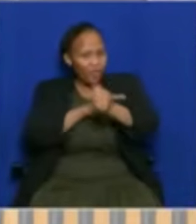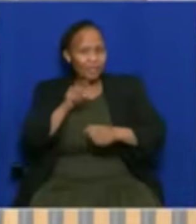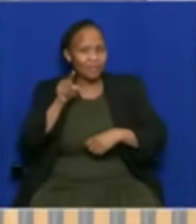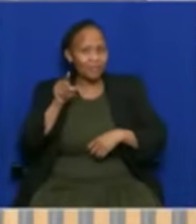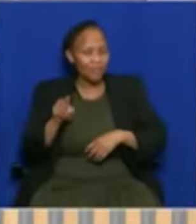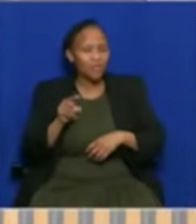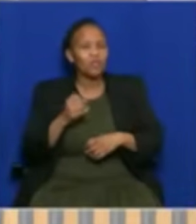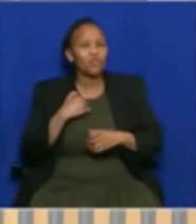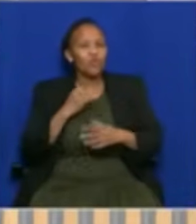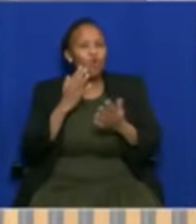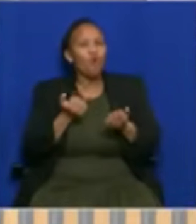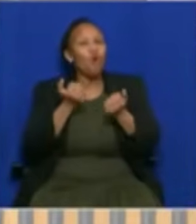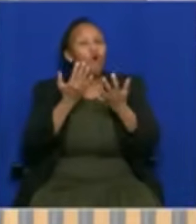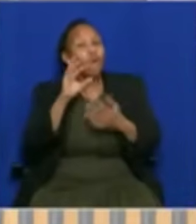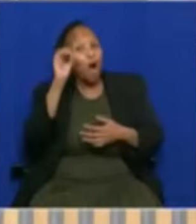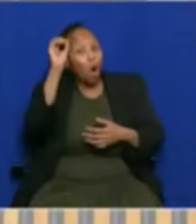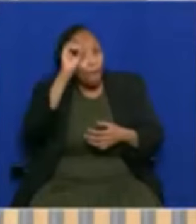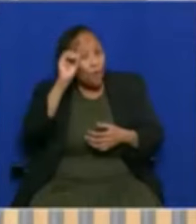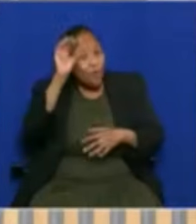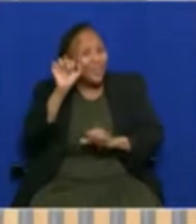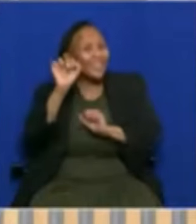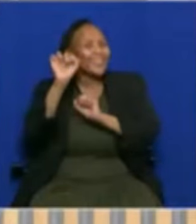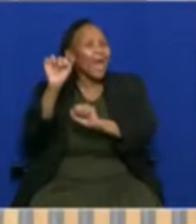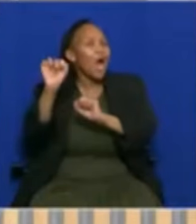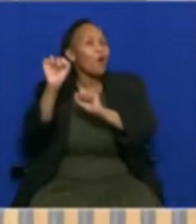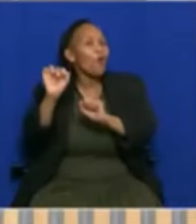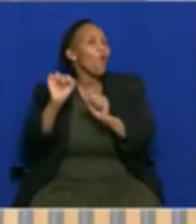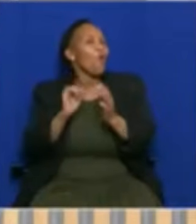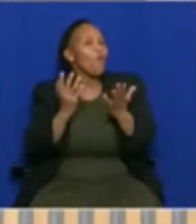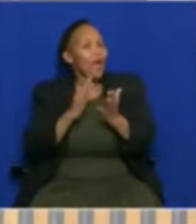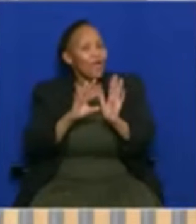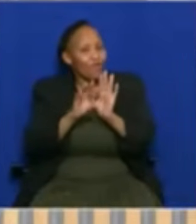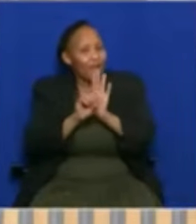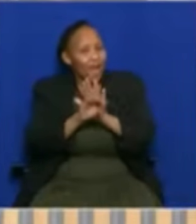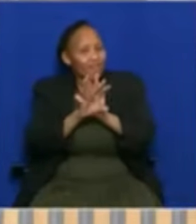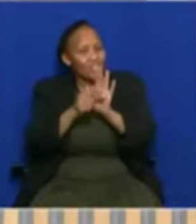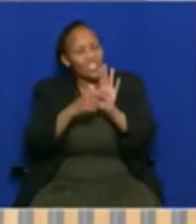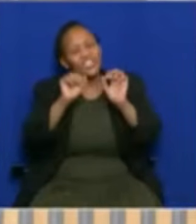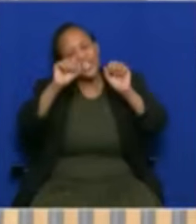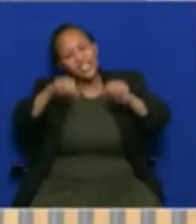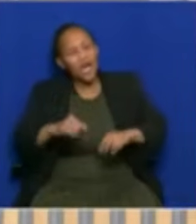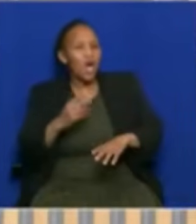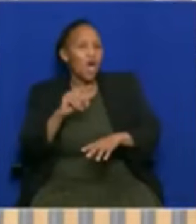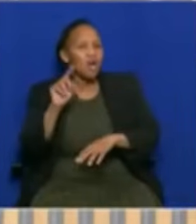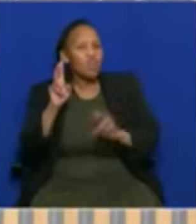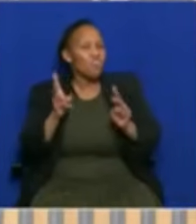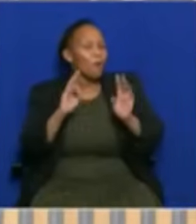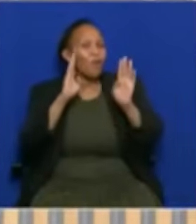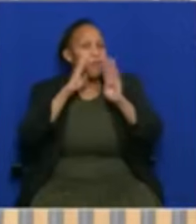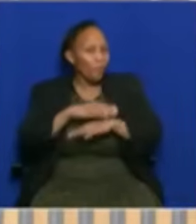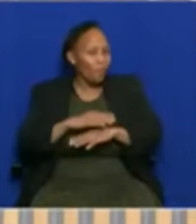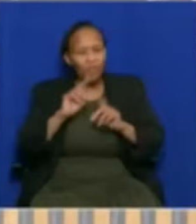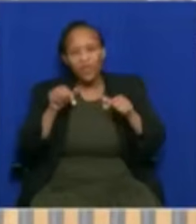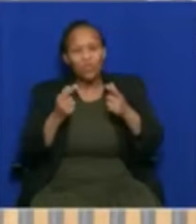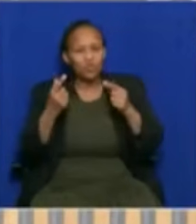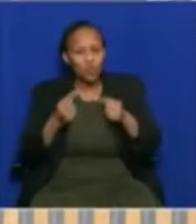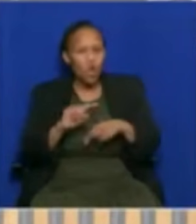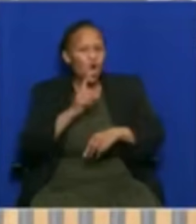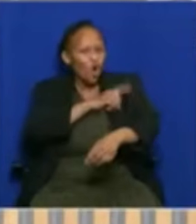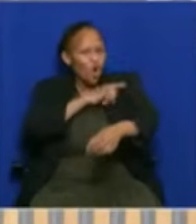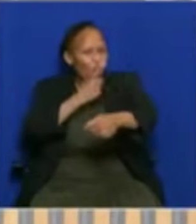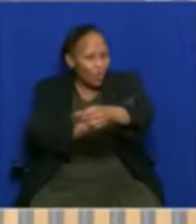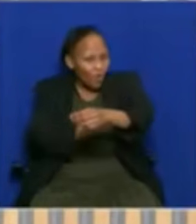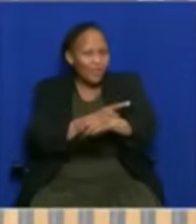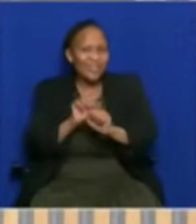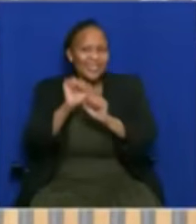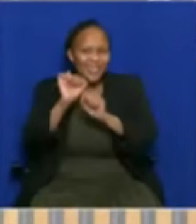opinion on this advert to say, yeah, it's abnormal, they should not have had law? What authority in the statute that governs you?